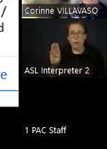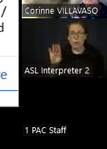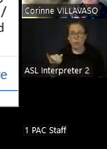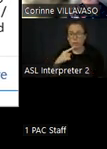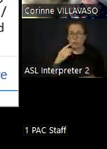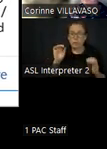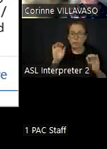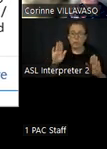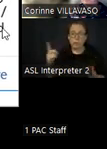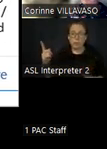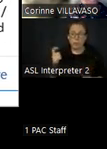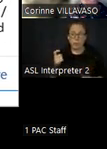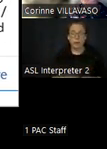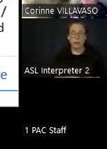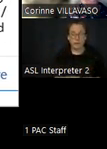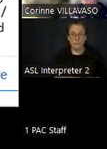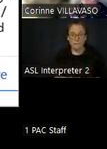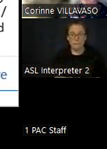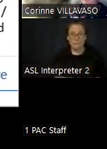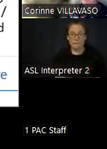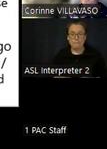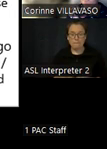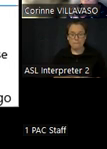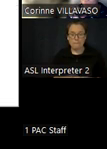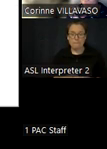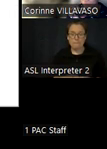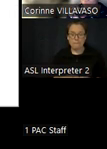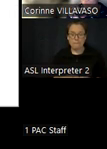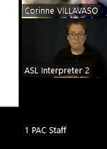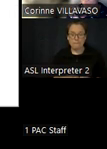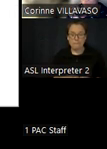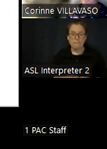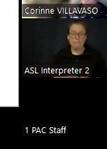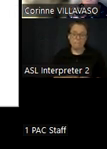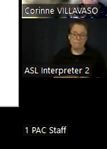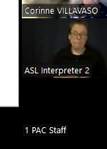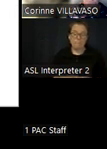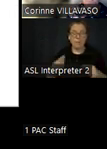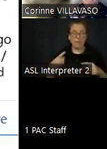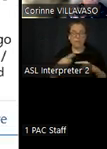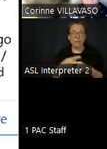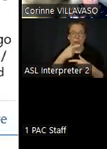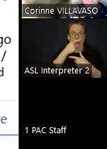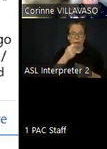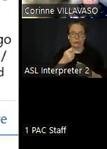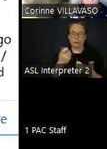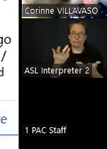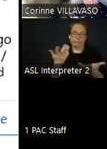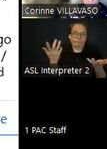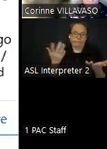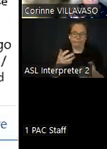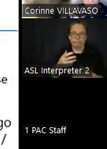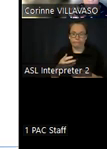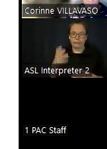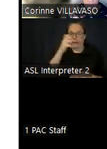That's a great question. You know, in my profession, I presume conflicts of interest we always state in the beginning of anything that we say.